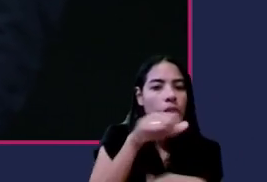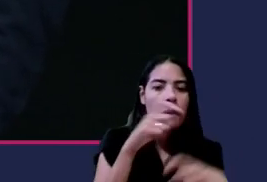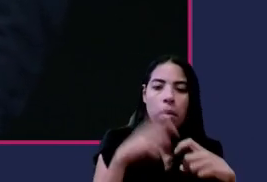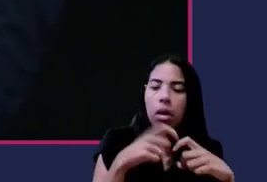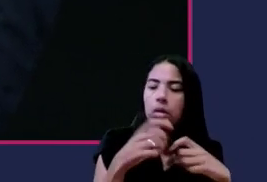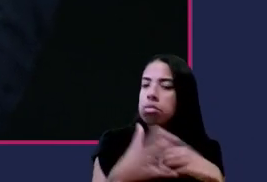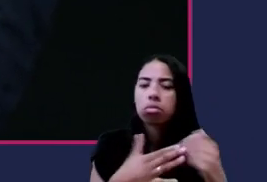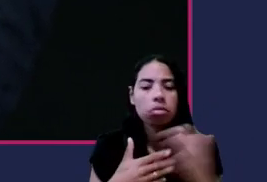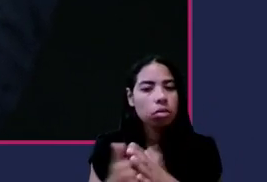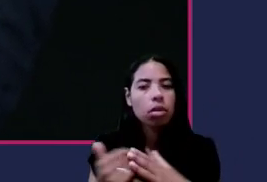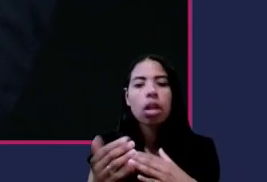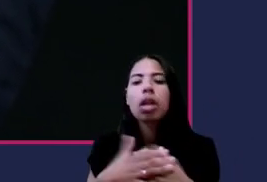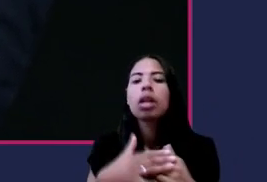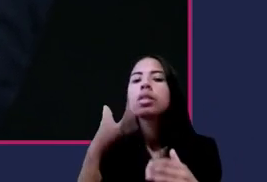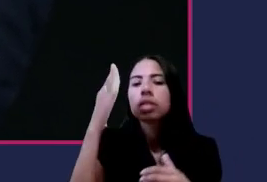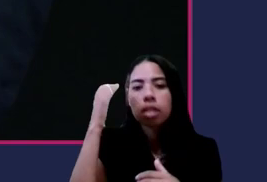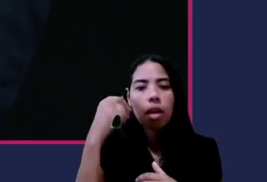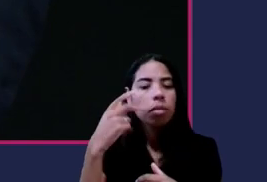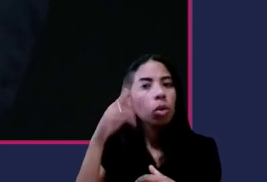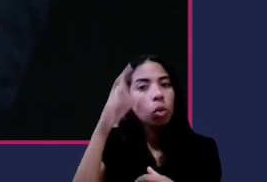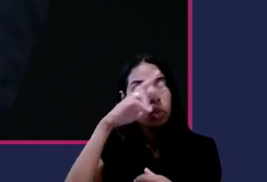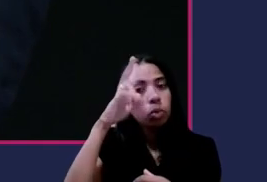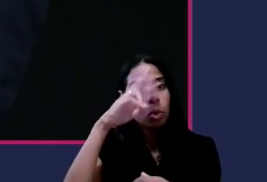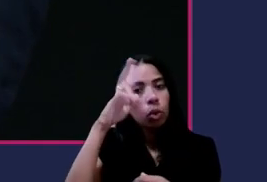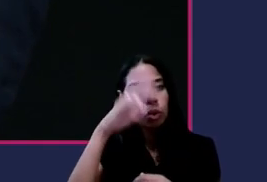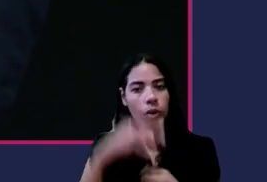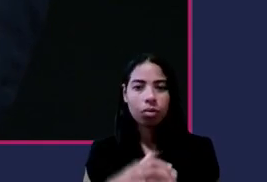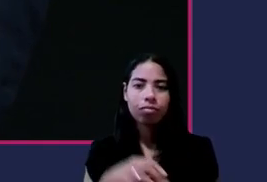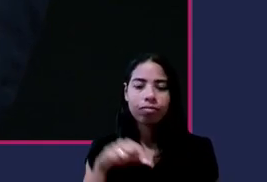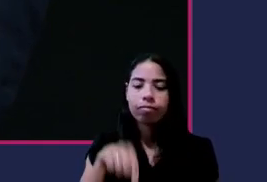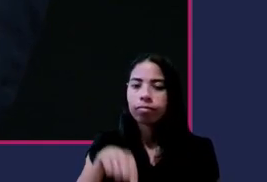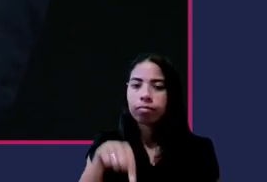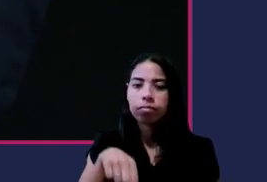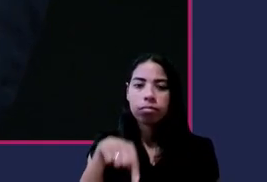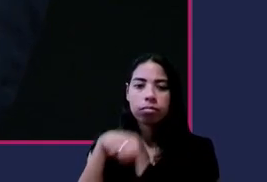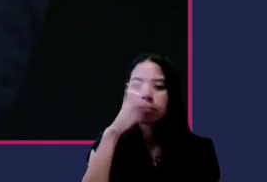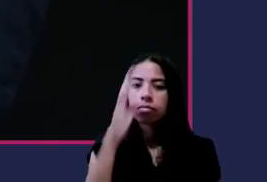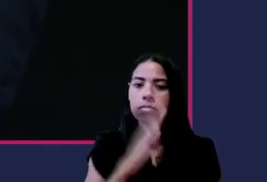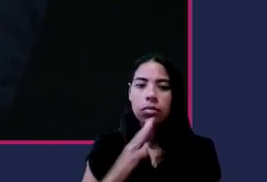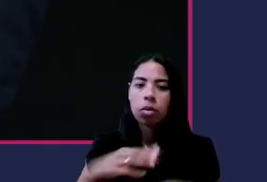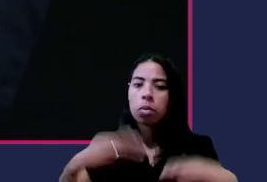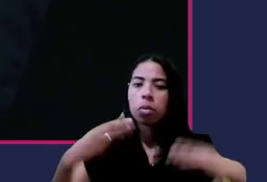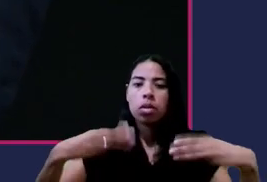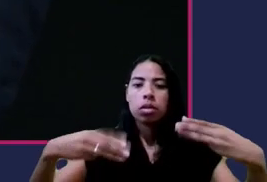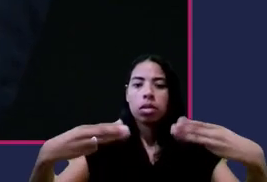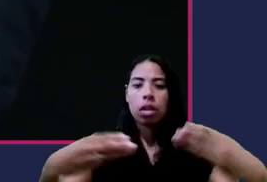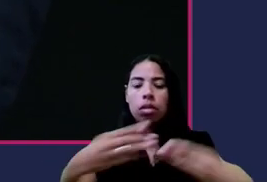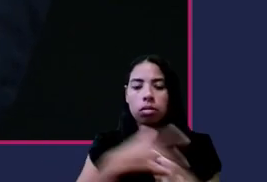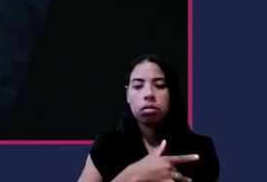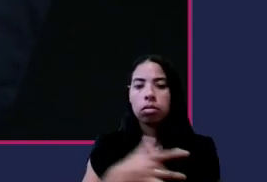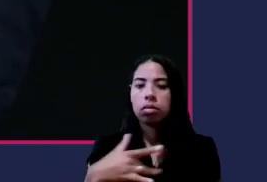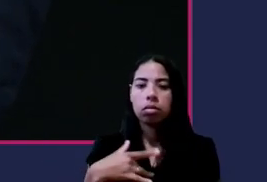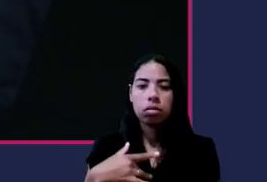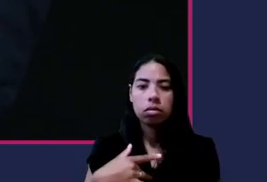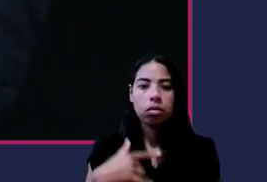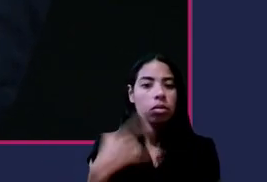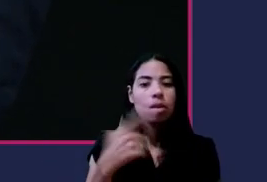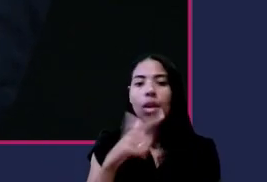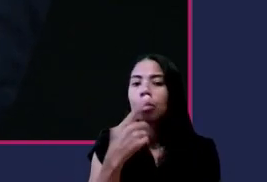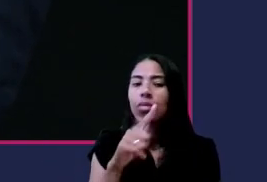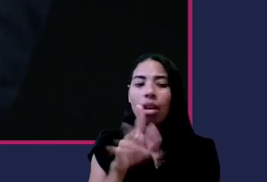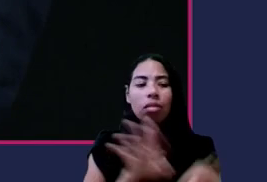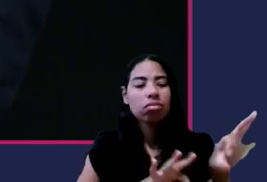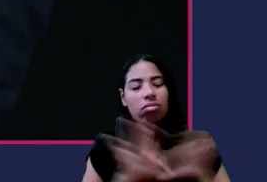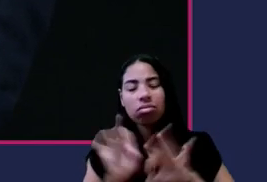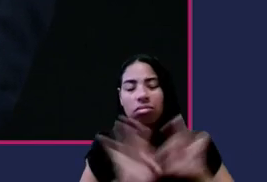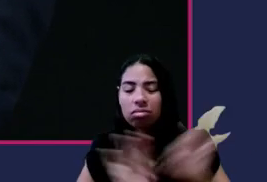you are, they will know your history. Unfortunately, here in Brazil, the Ministry of Health does not